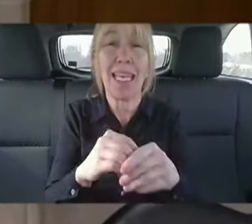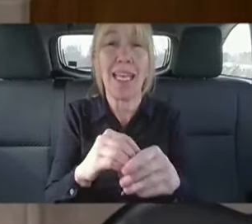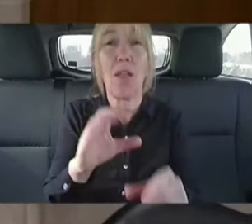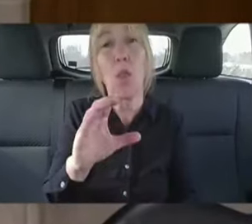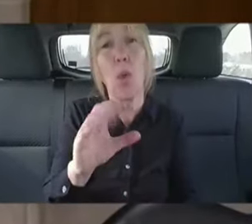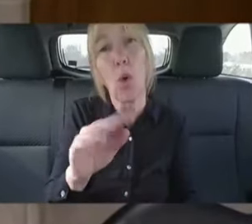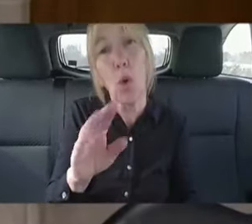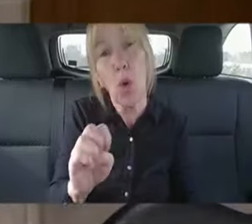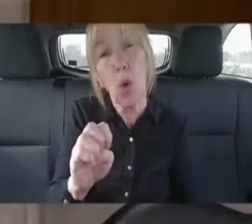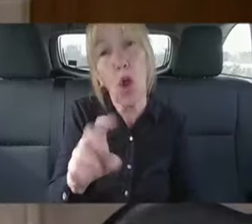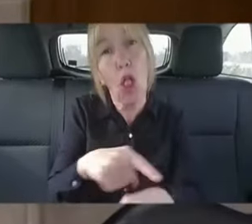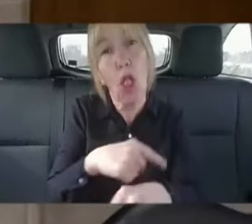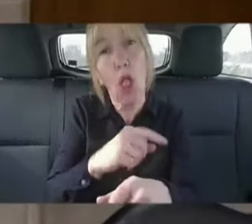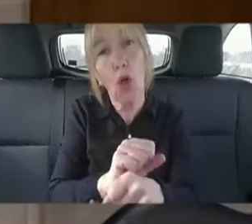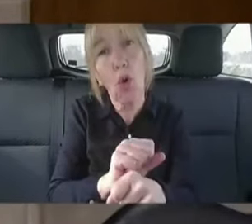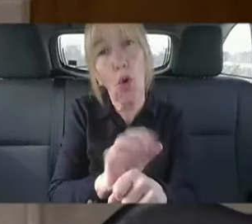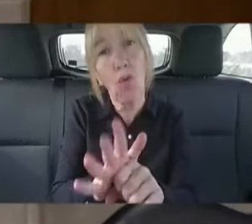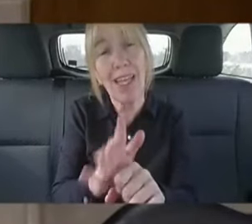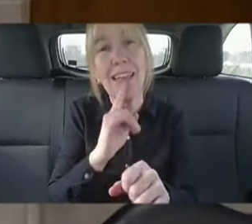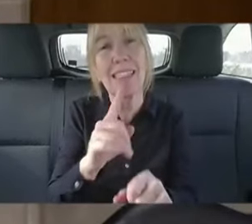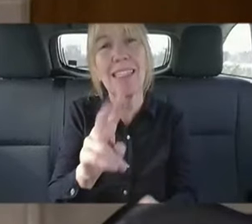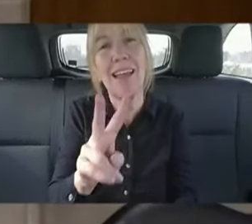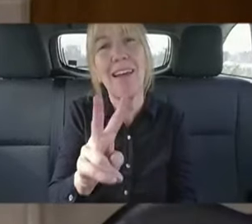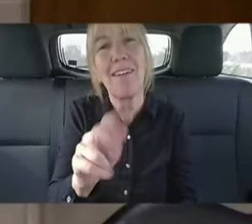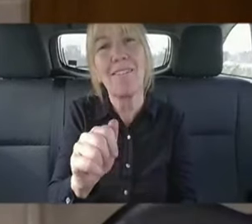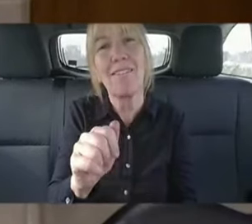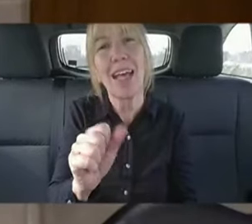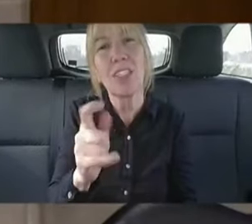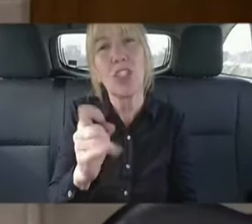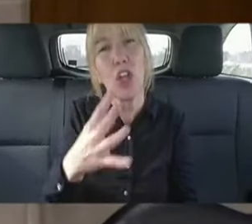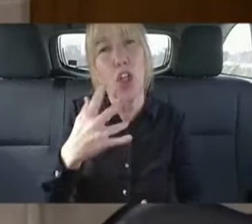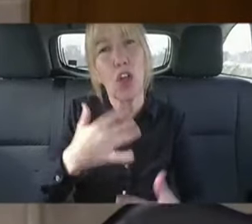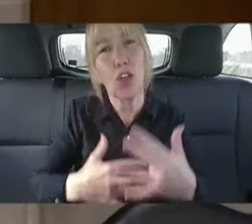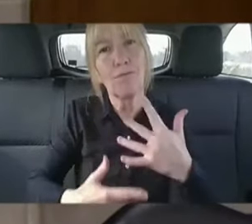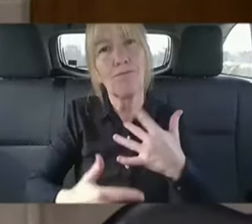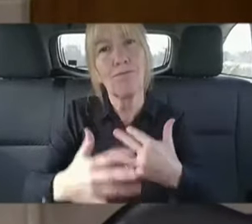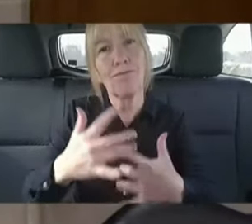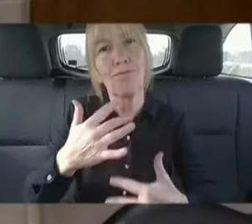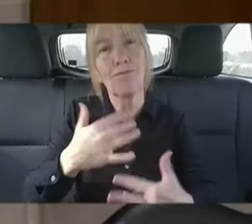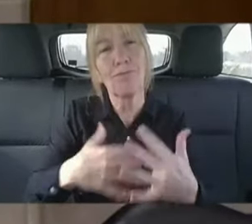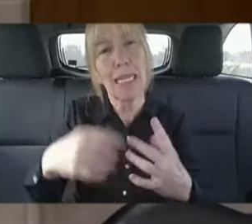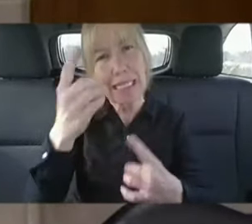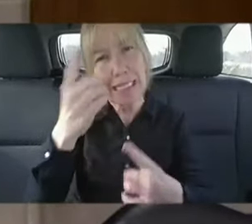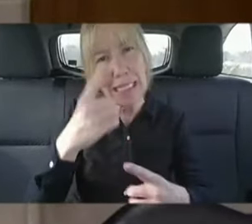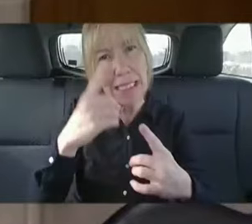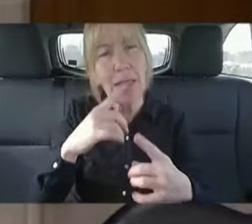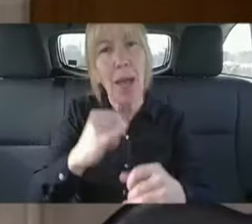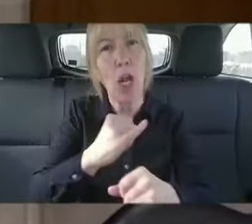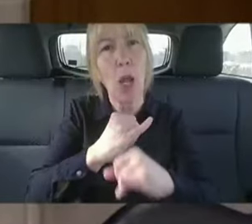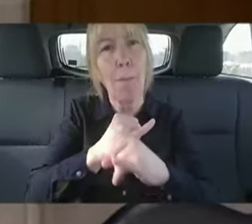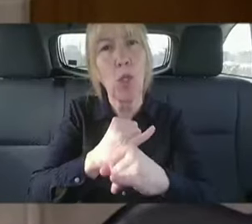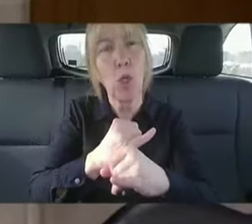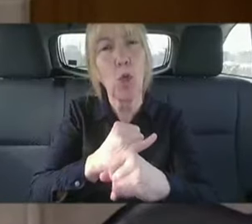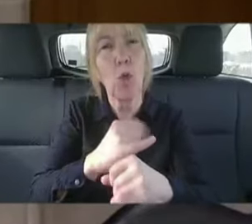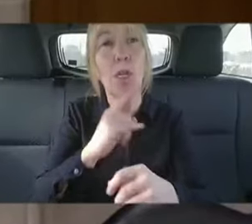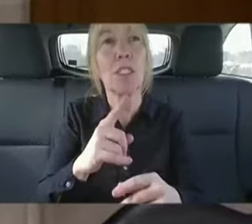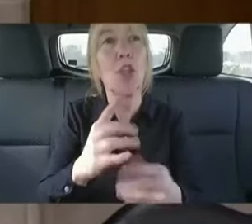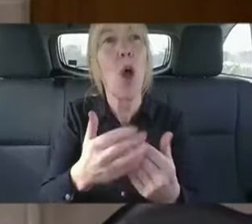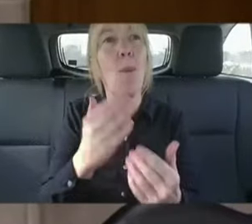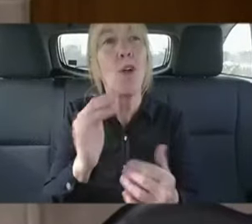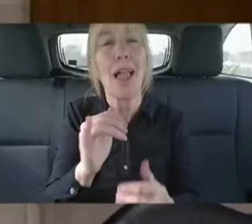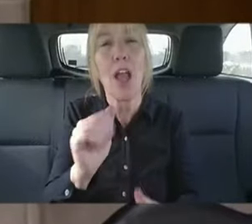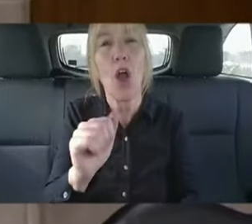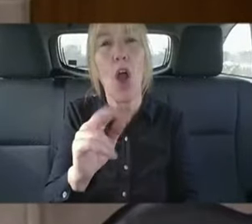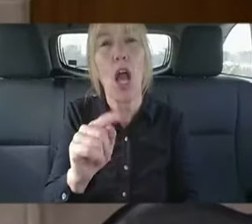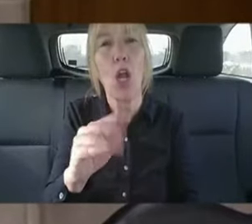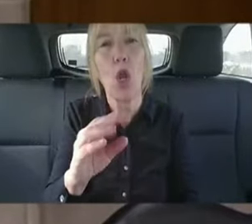long COVID is a vascular disease. It's about immune dysfunction. It's almost like an autoimmune reaction